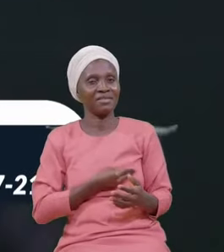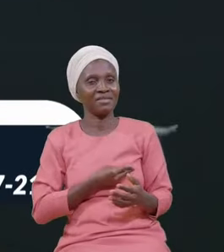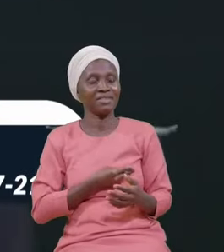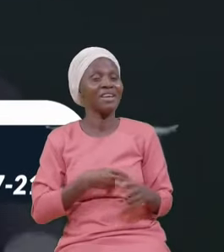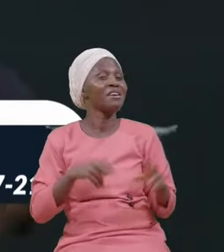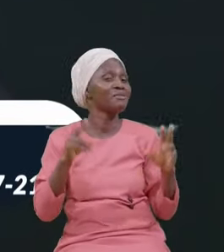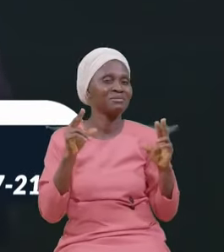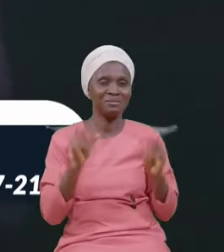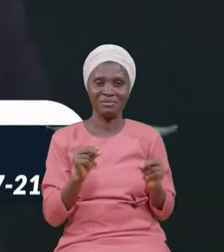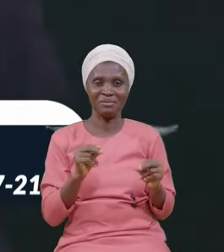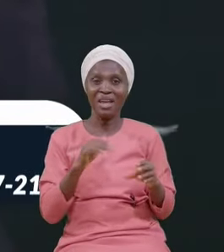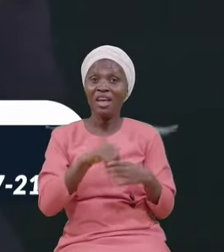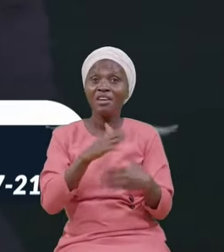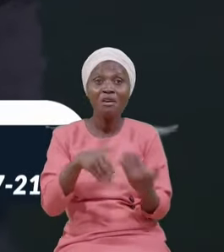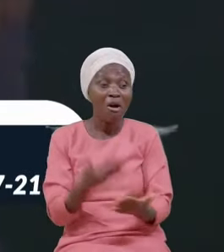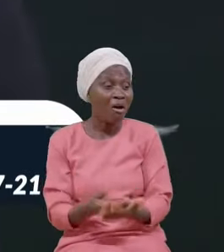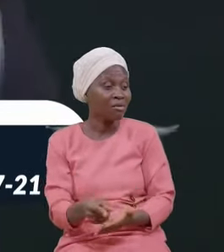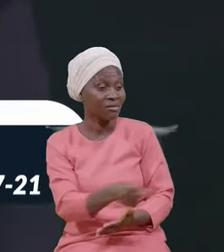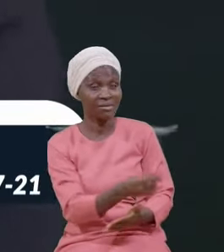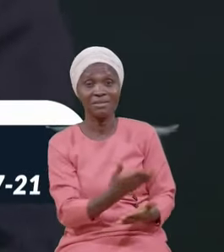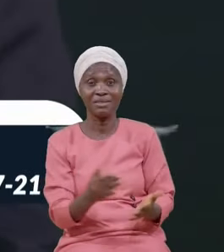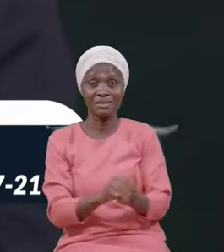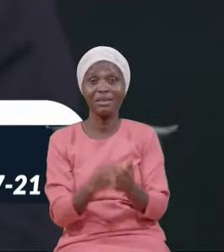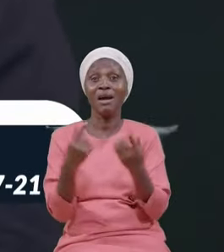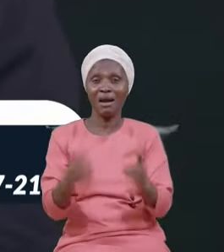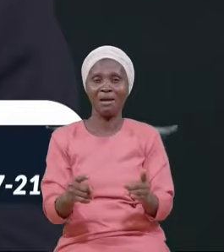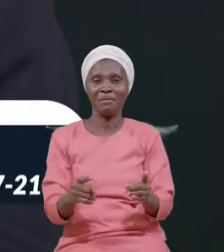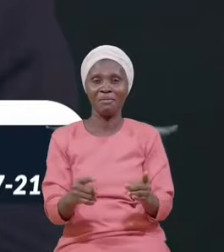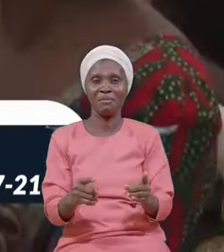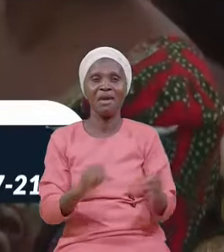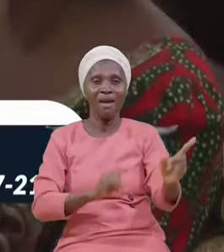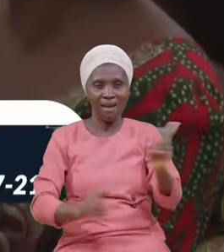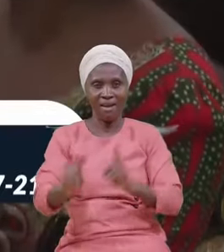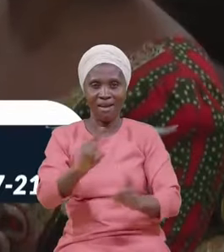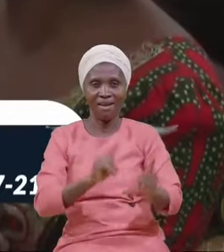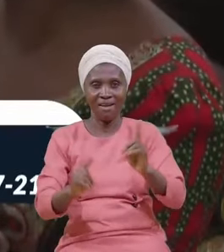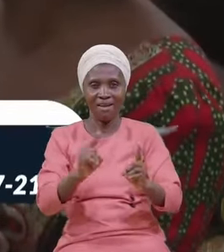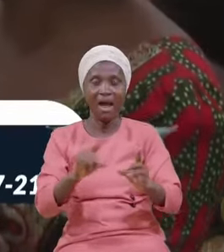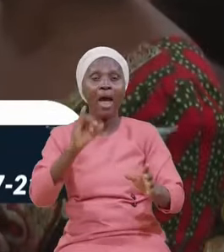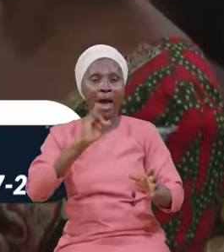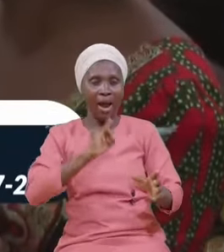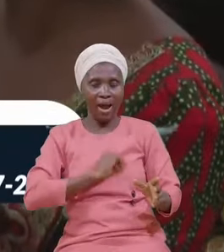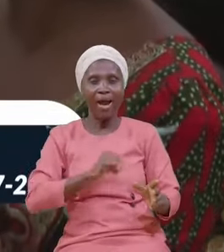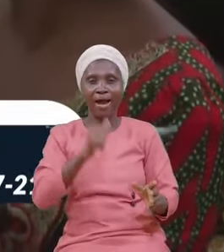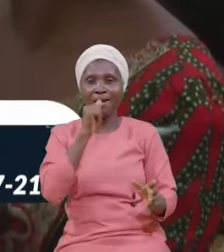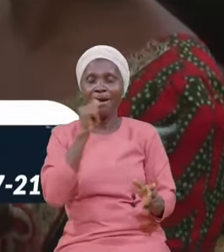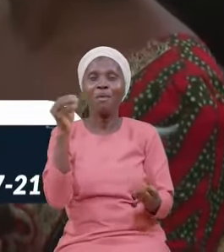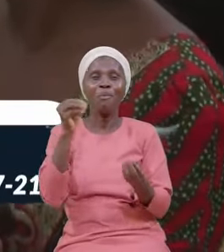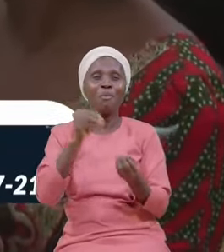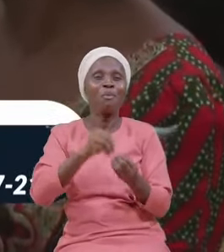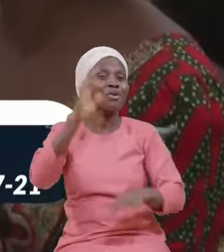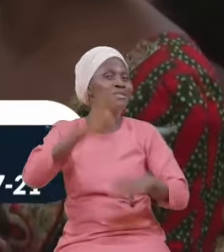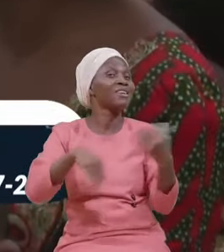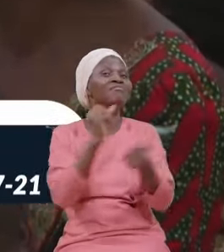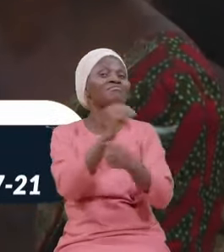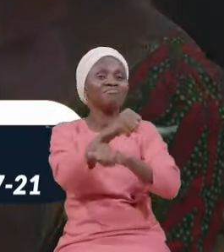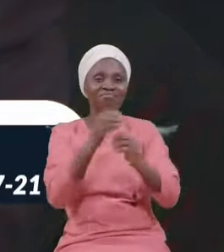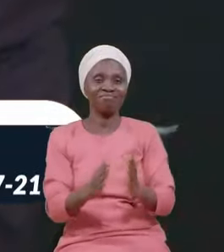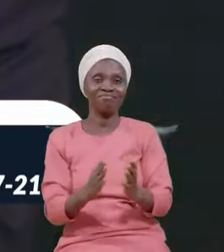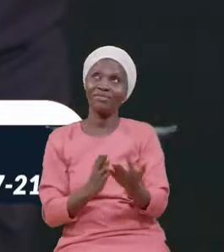all these SE I am more than a conqueror through him that